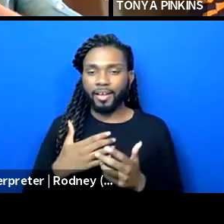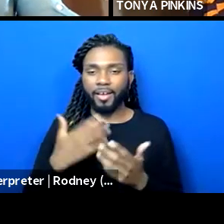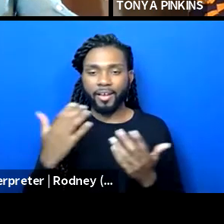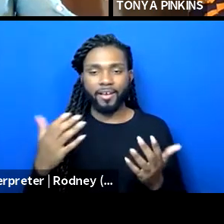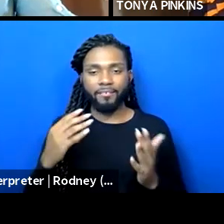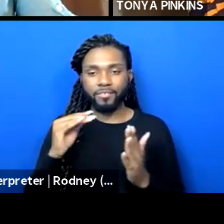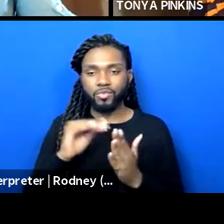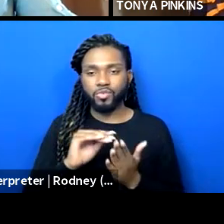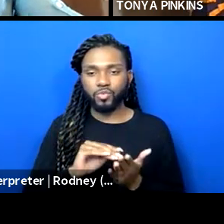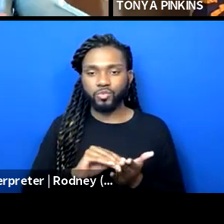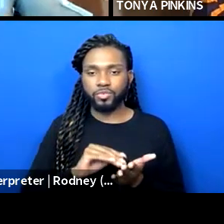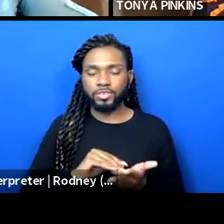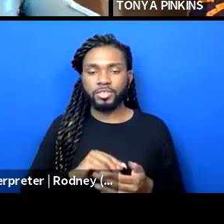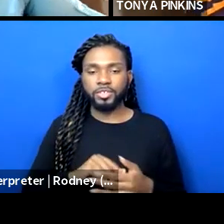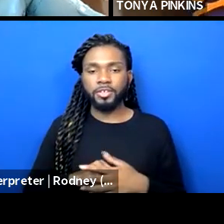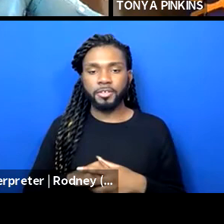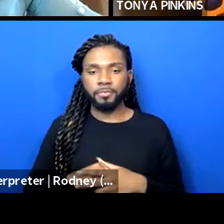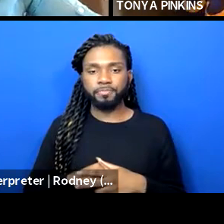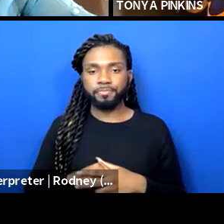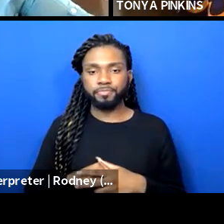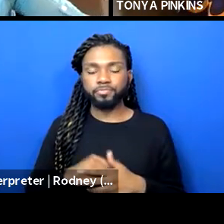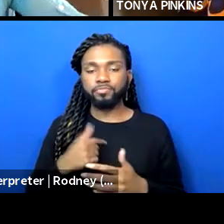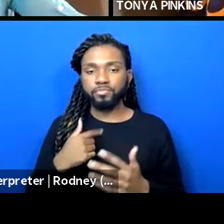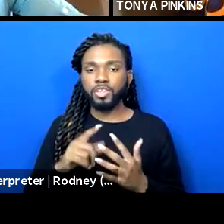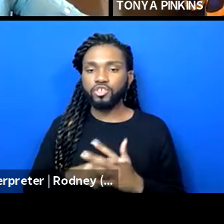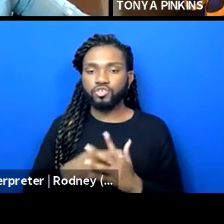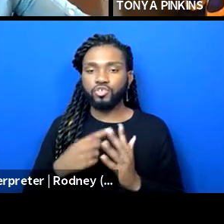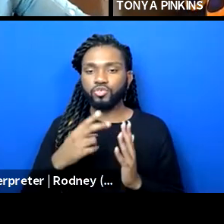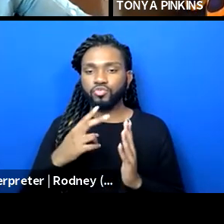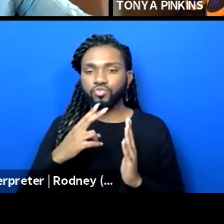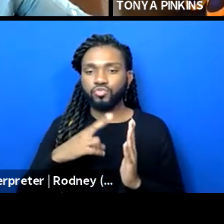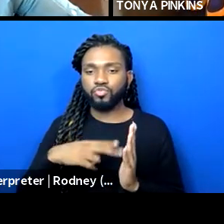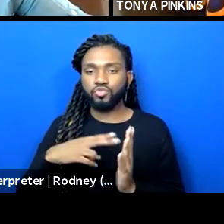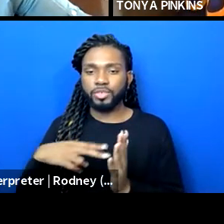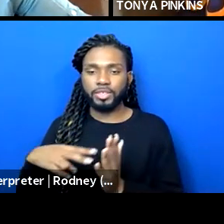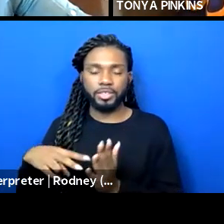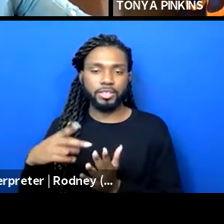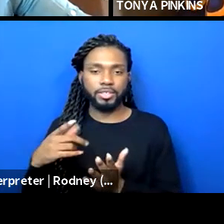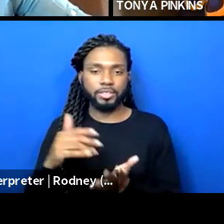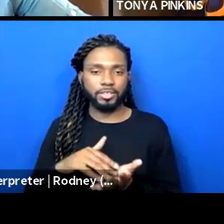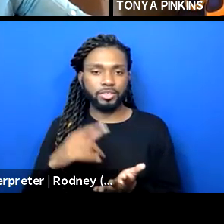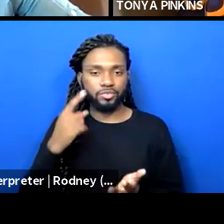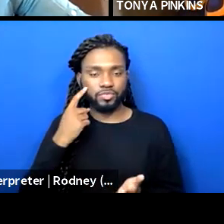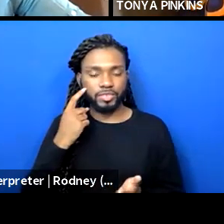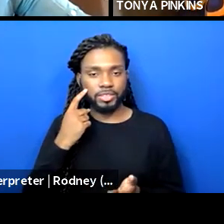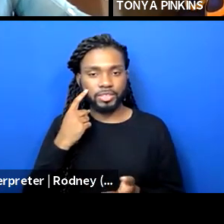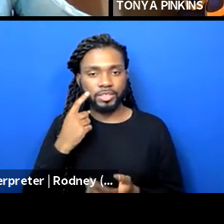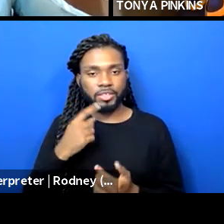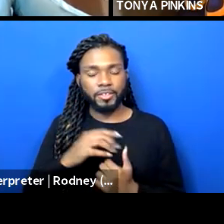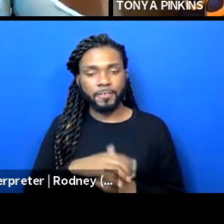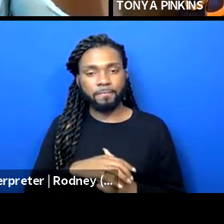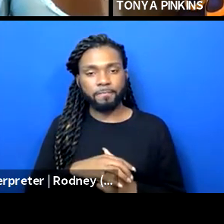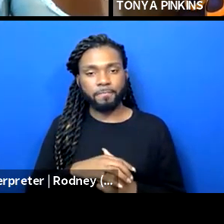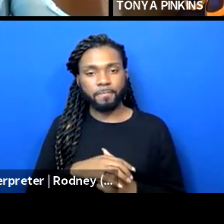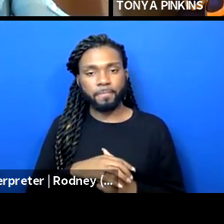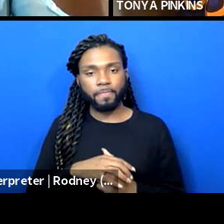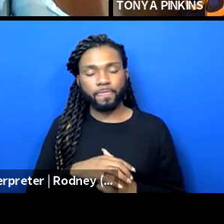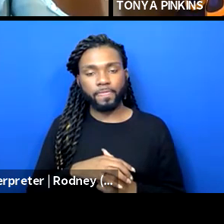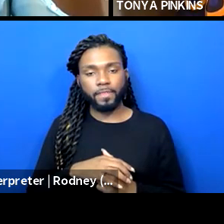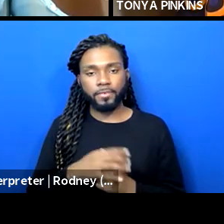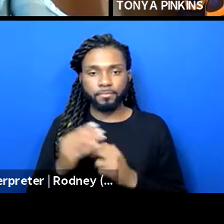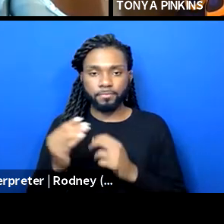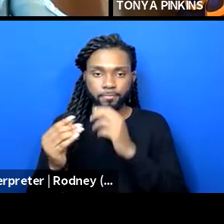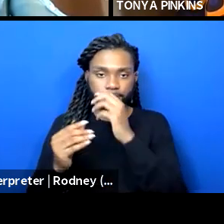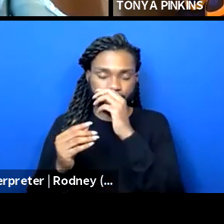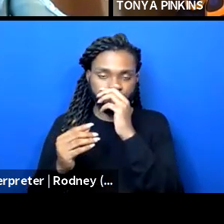no notes. And I think I started to read through this recently, and just, I